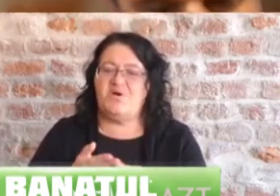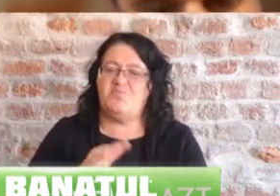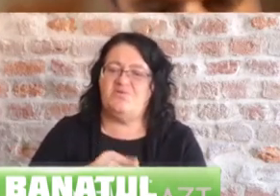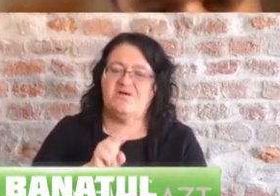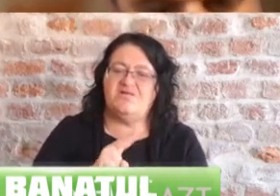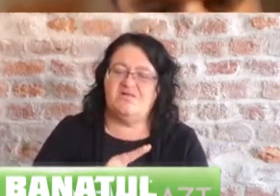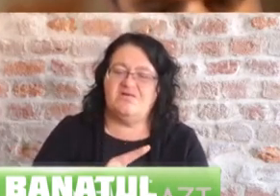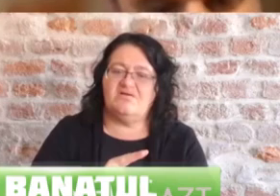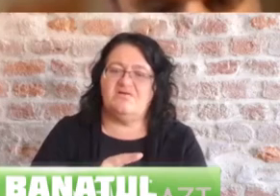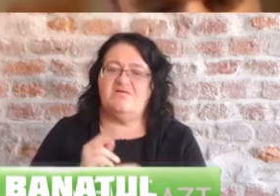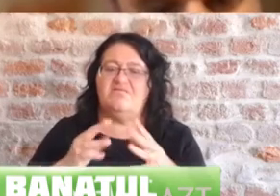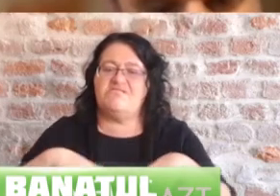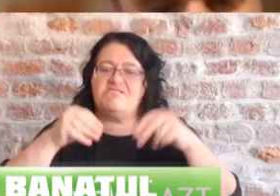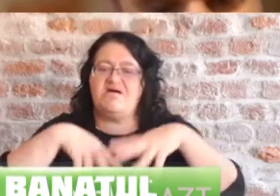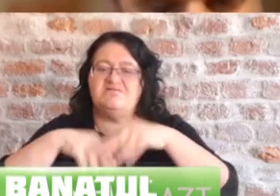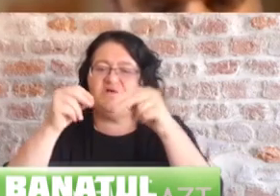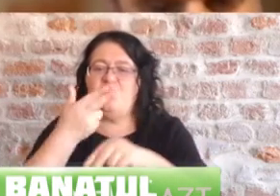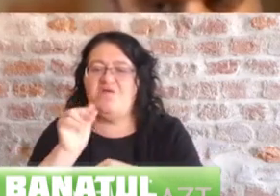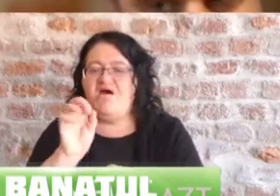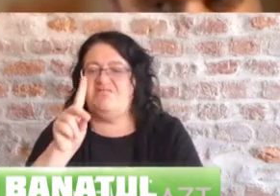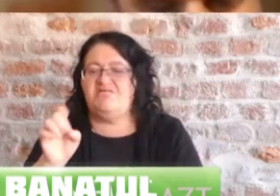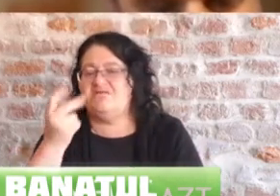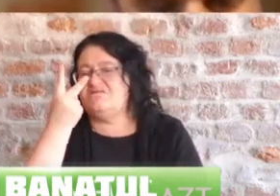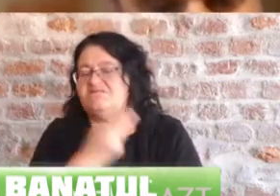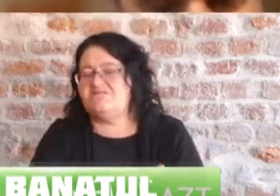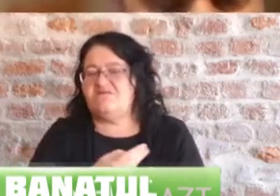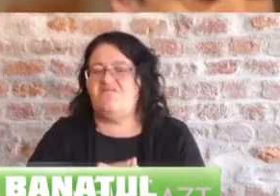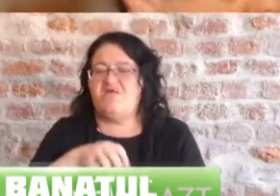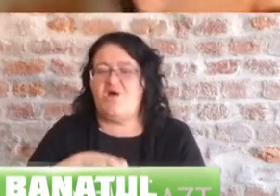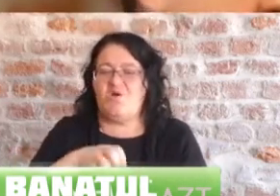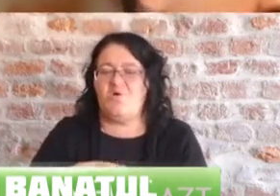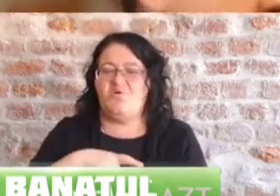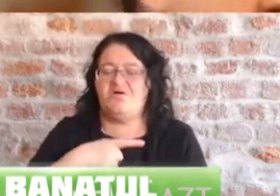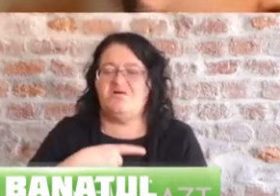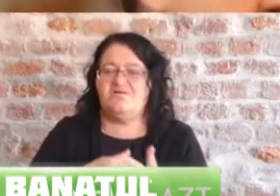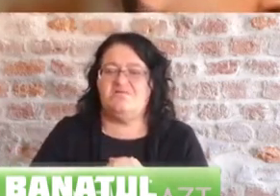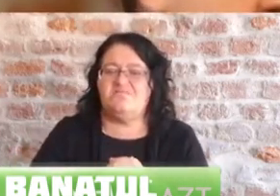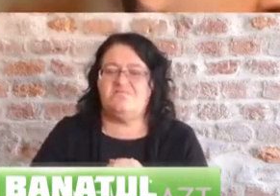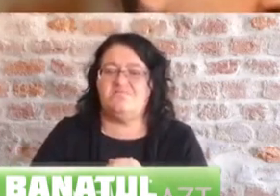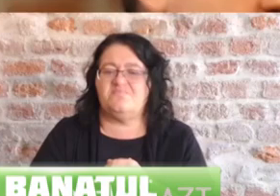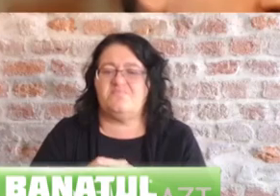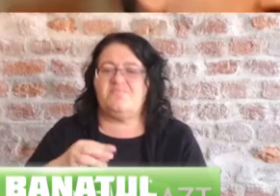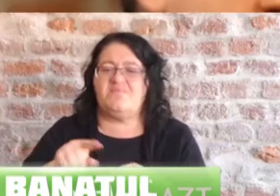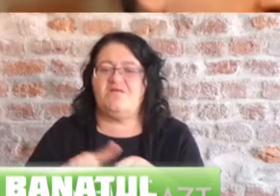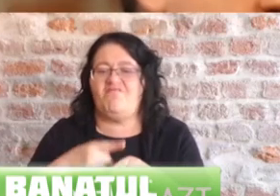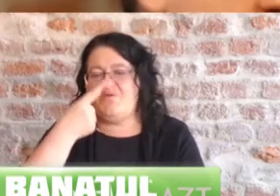draws attention to the Uniade Castle. The square is conceived as an urban